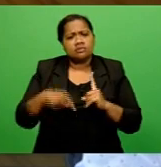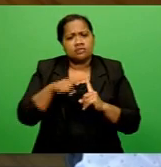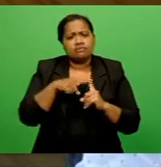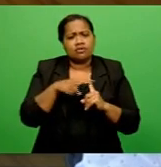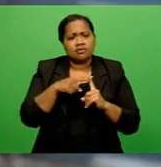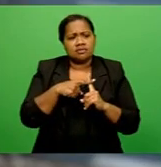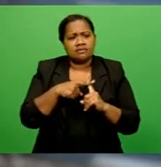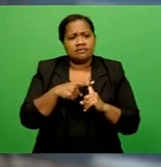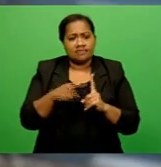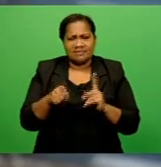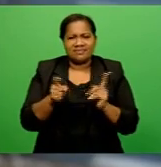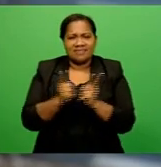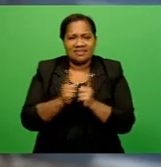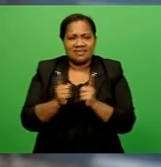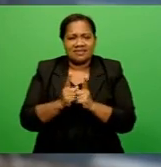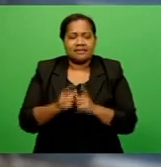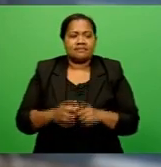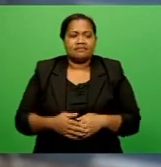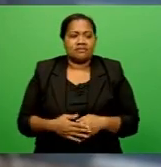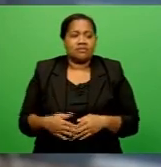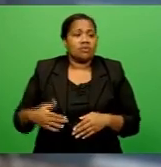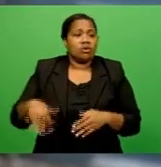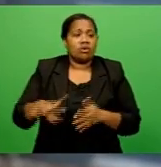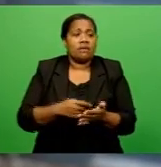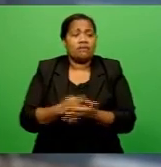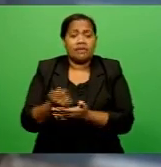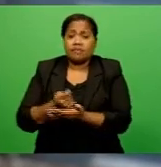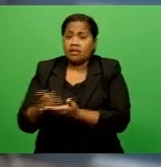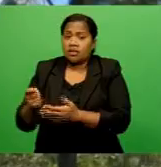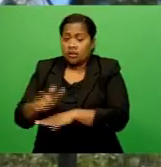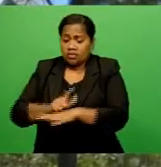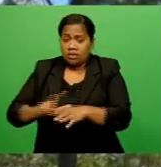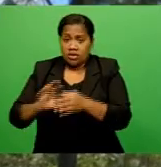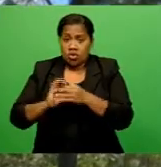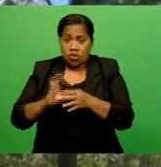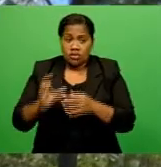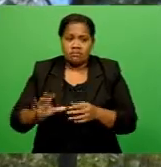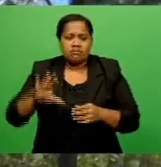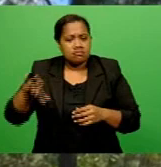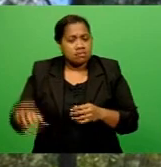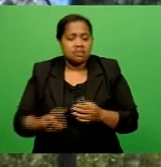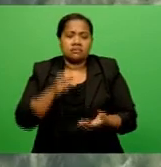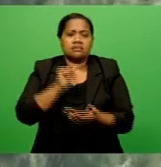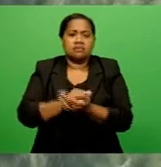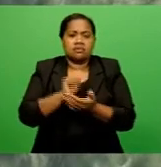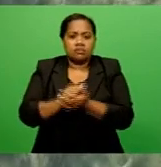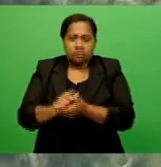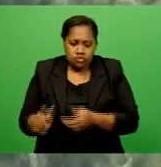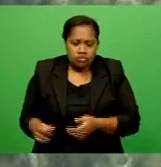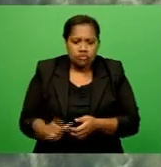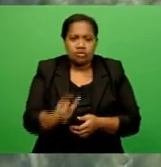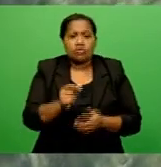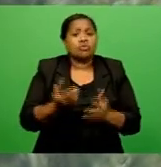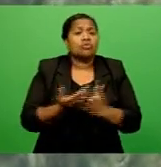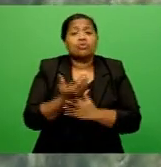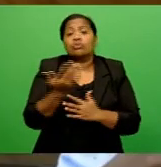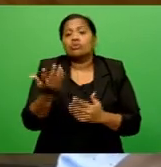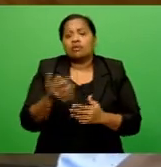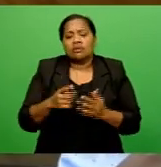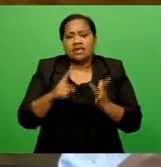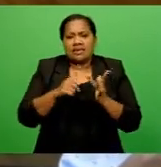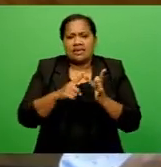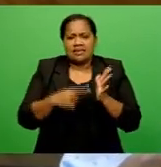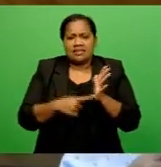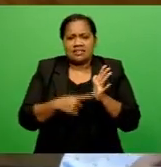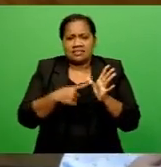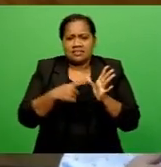this meeting. So, all payments to landowners for any resource must be channeled through the Itoke Land Trust Board. What the